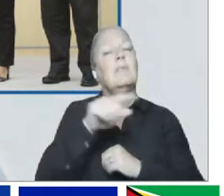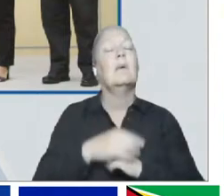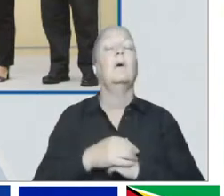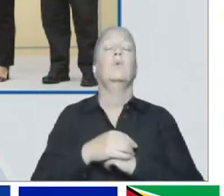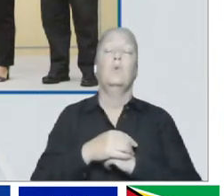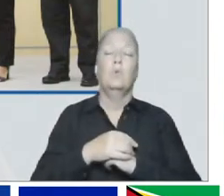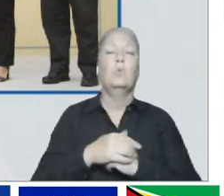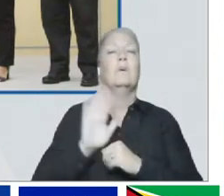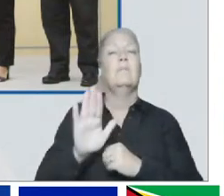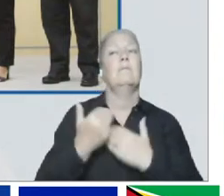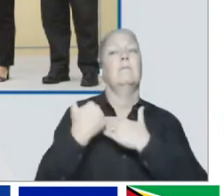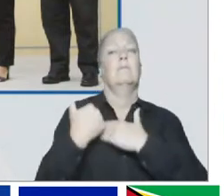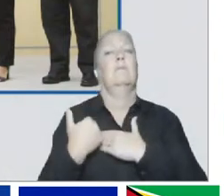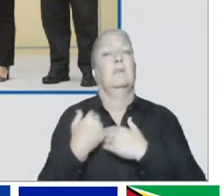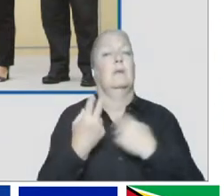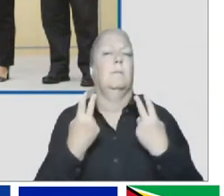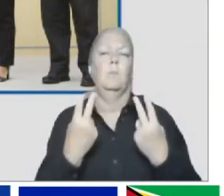because